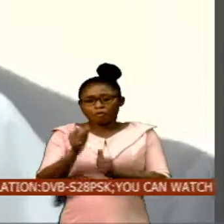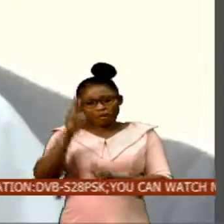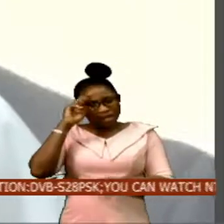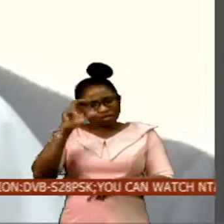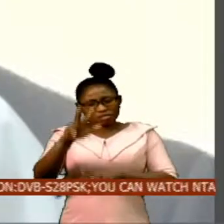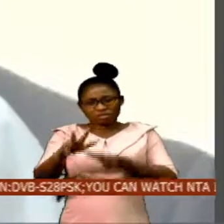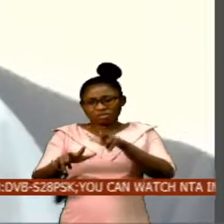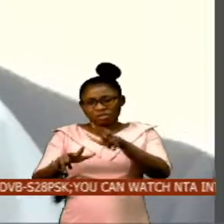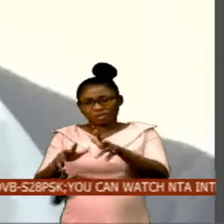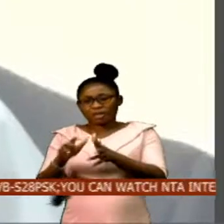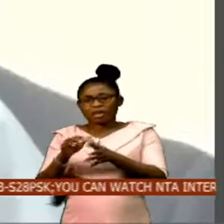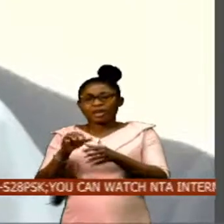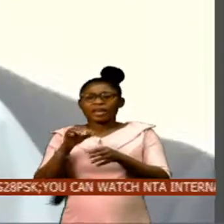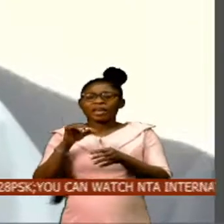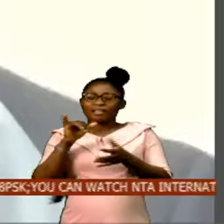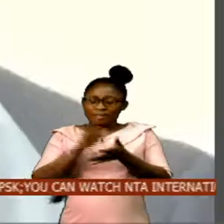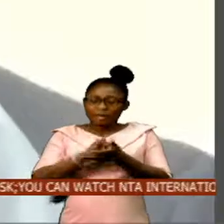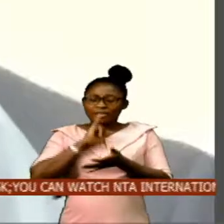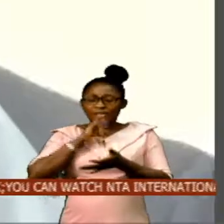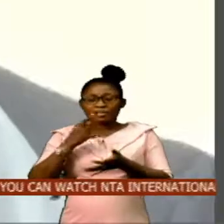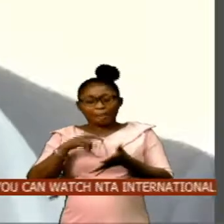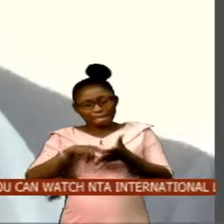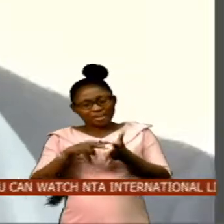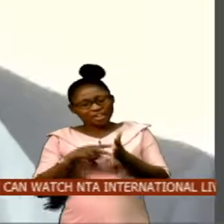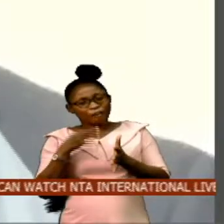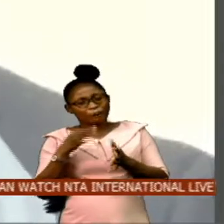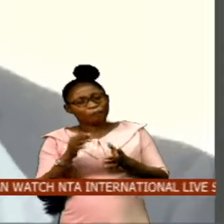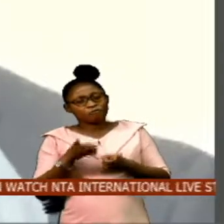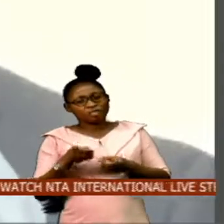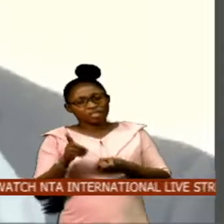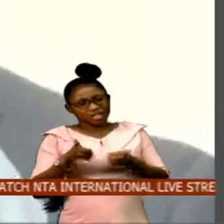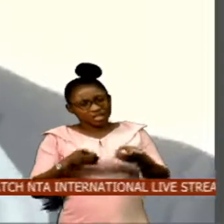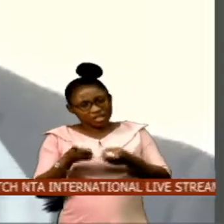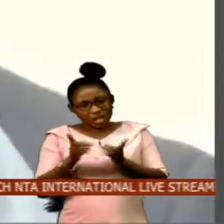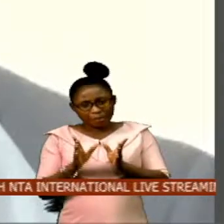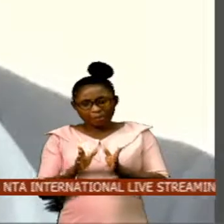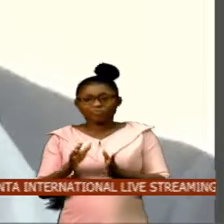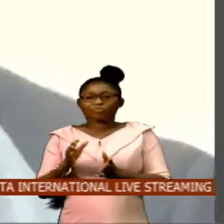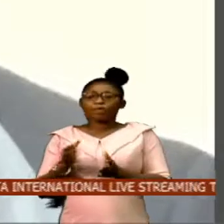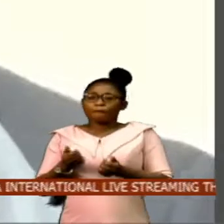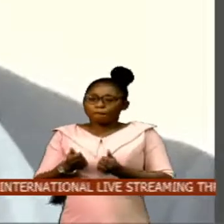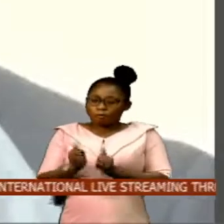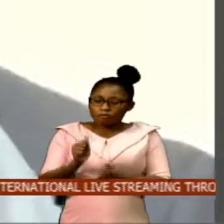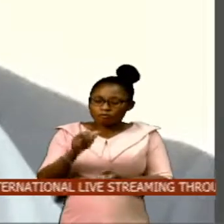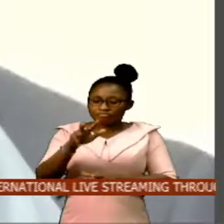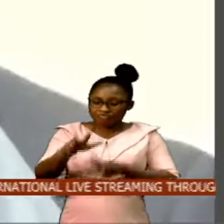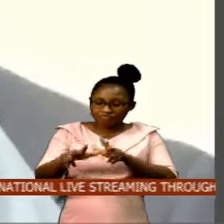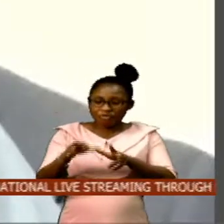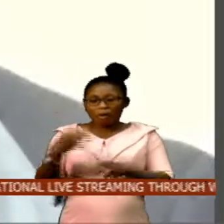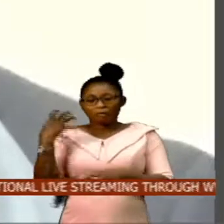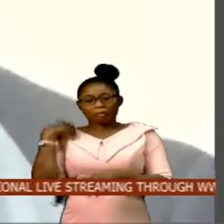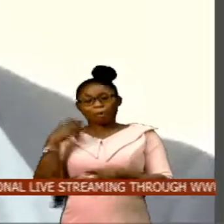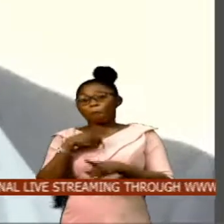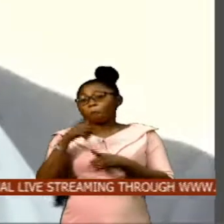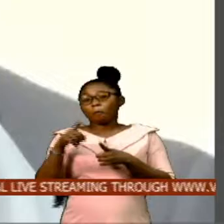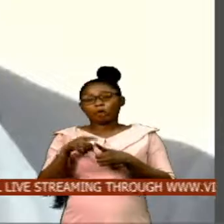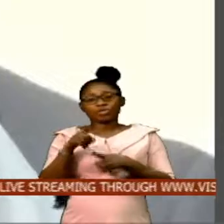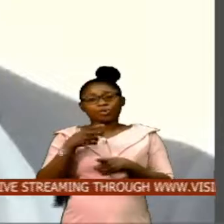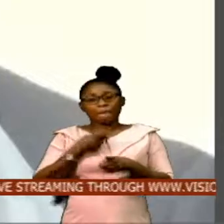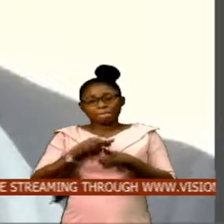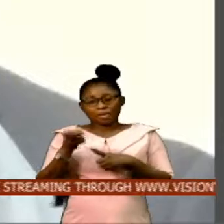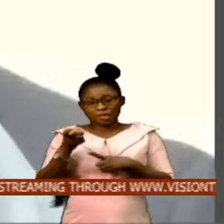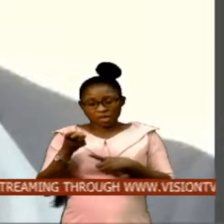footstep. That is the meaning of being disciple, is to follow the footstep of the master. So when we are persecuted,